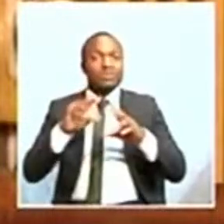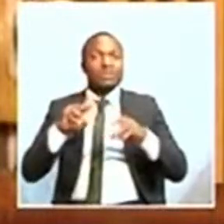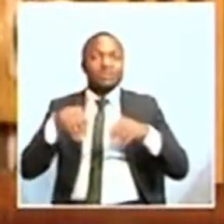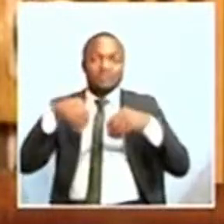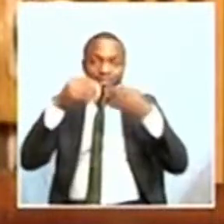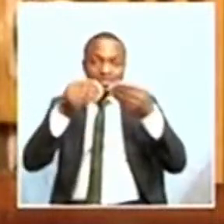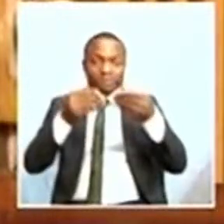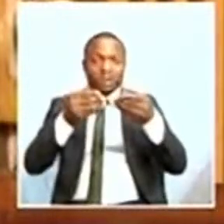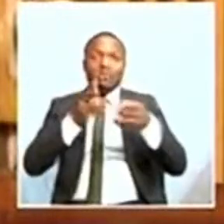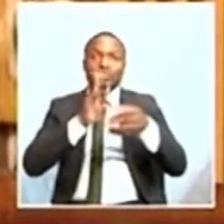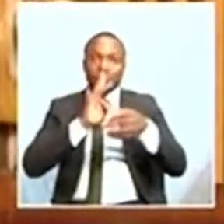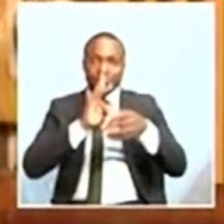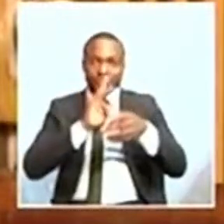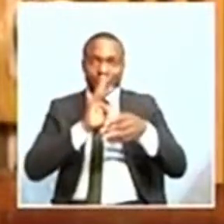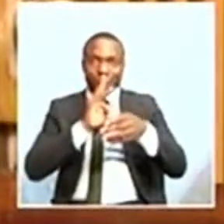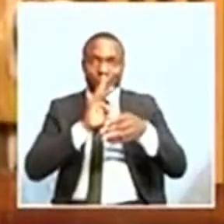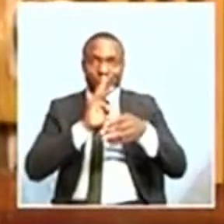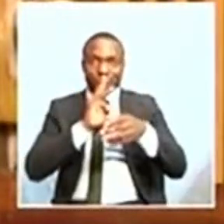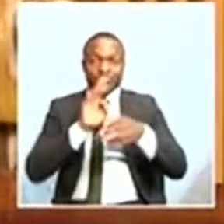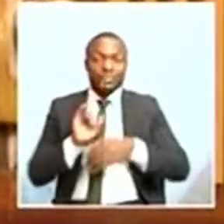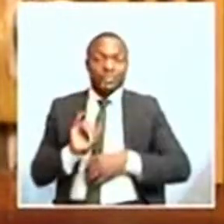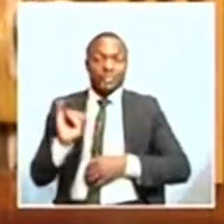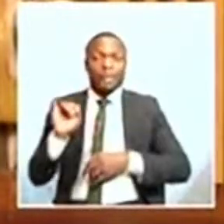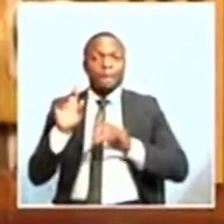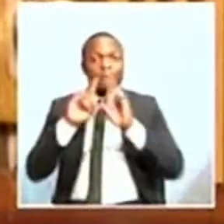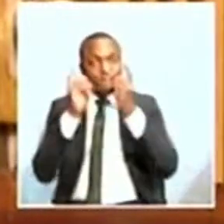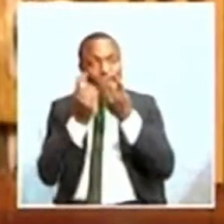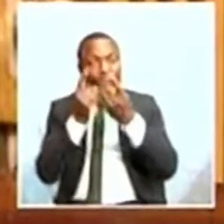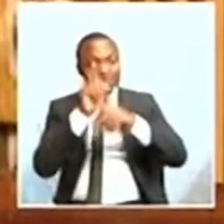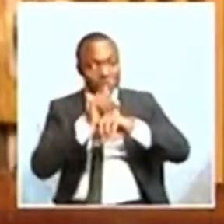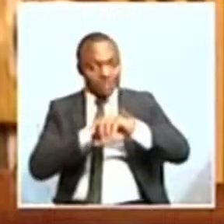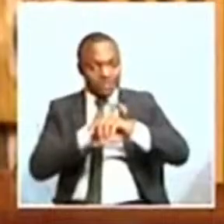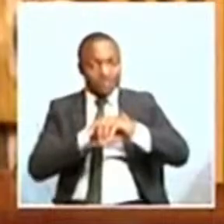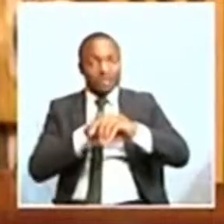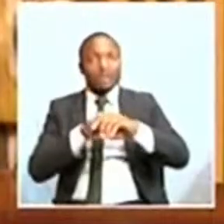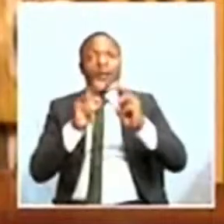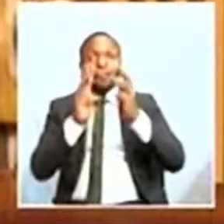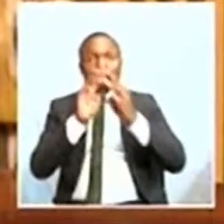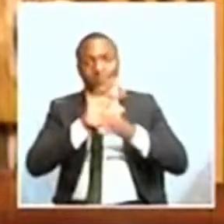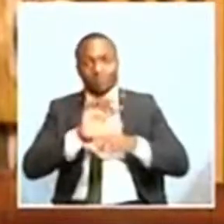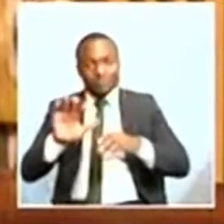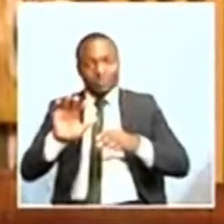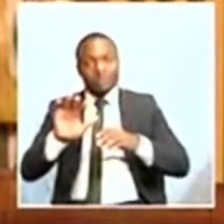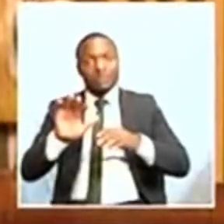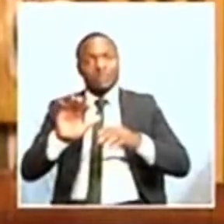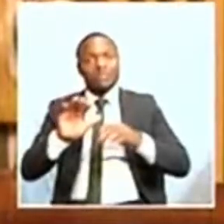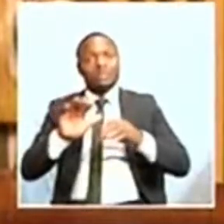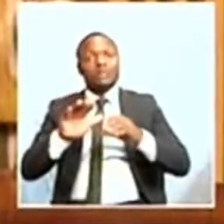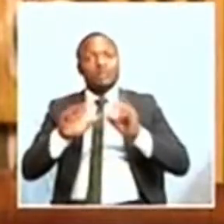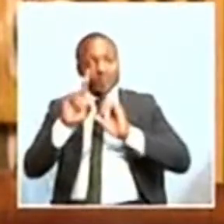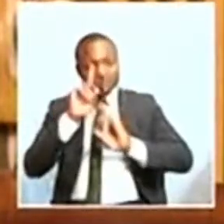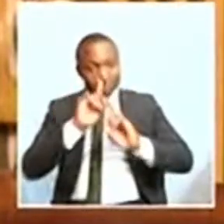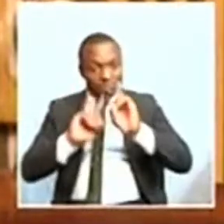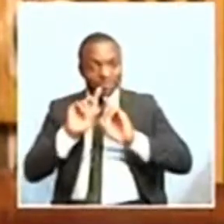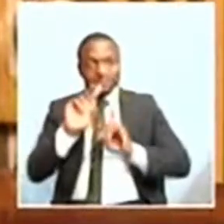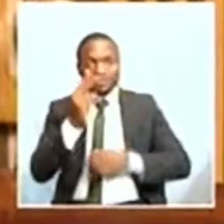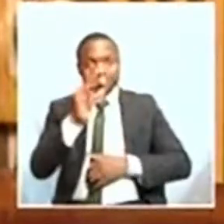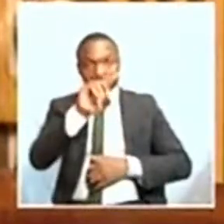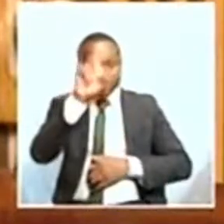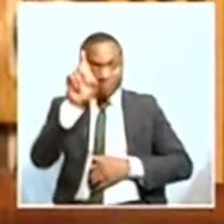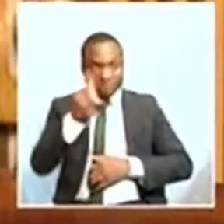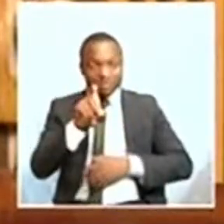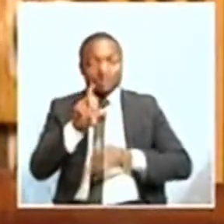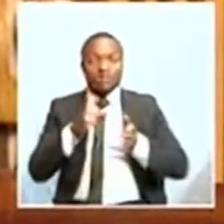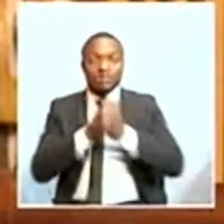in Isoka district. And at the time business was being suspended, the House was still considering the second question that has